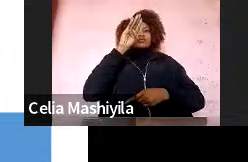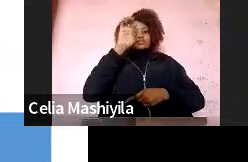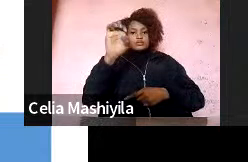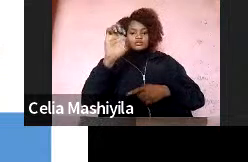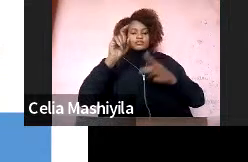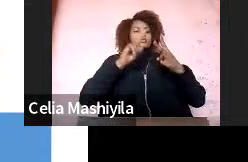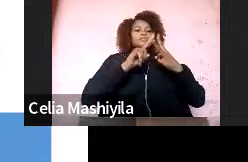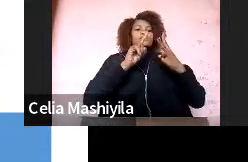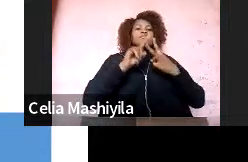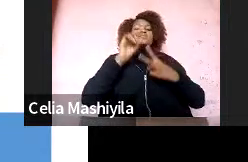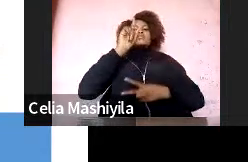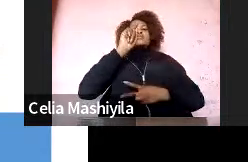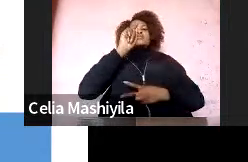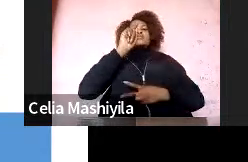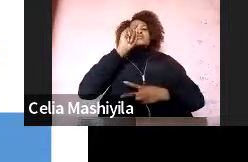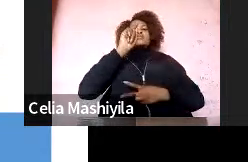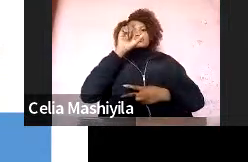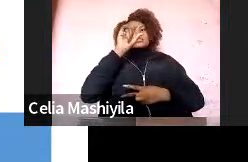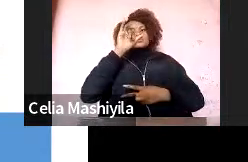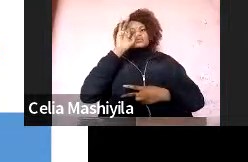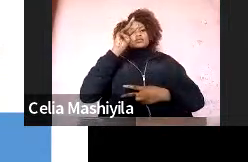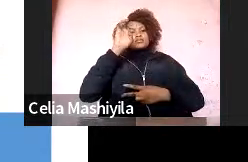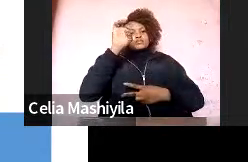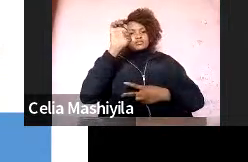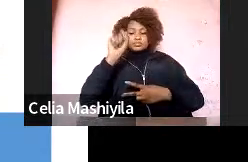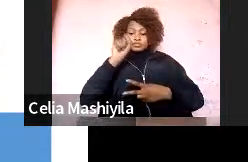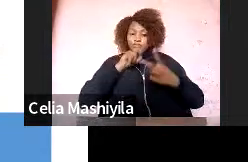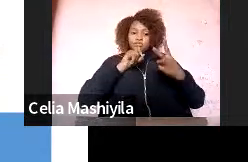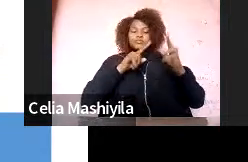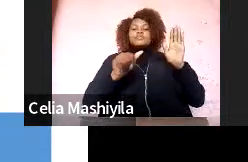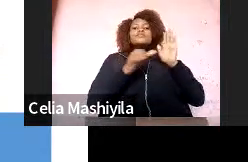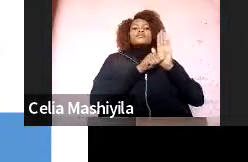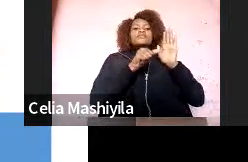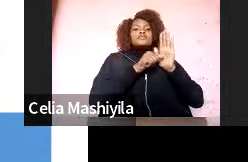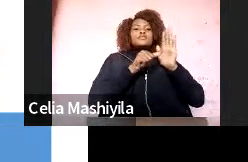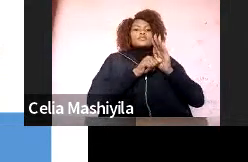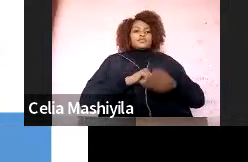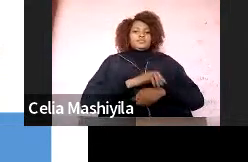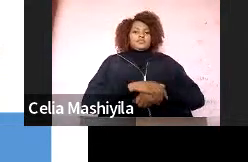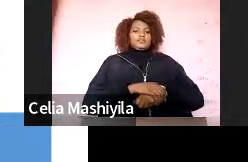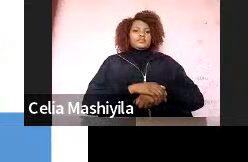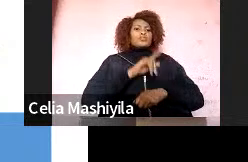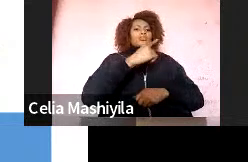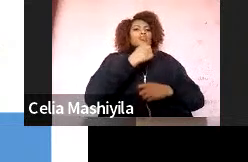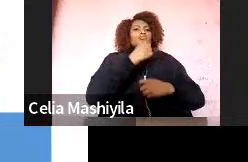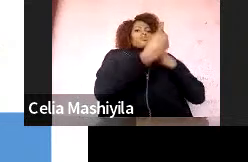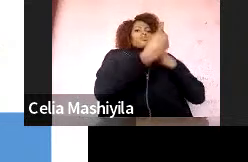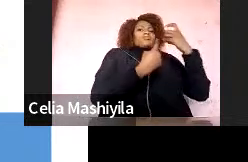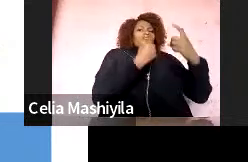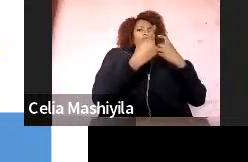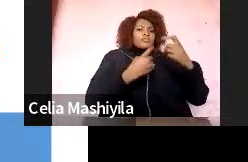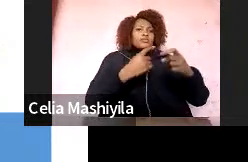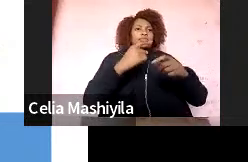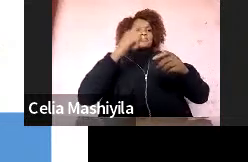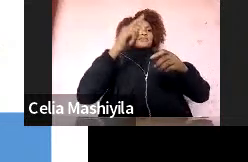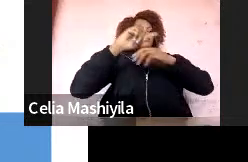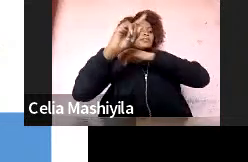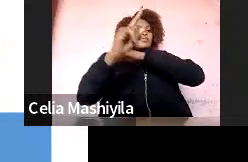are very important. We don't want your issue to prescribe and then at the end you are no longer able to engage